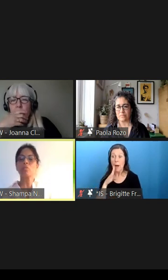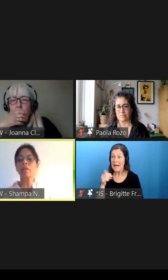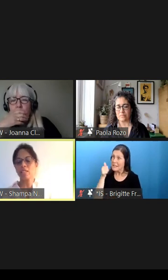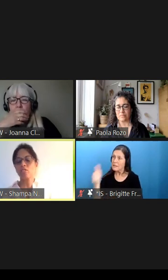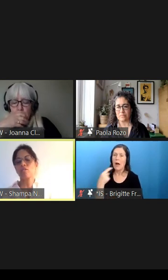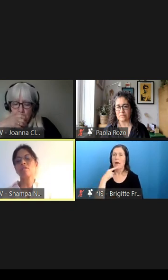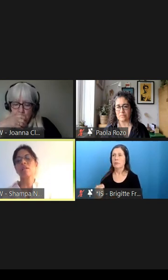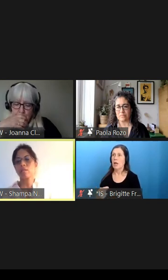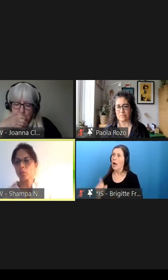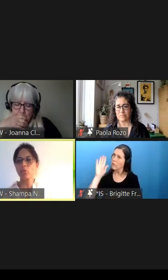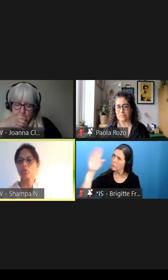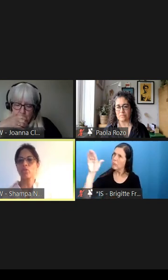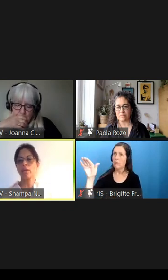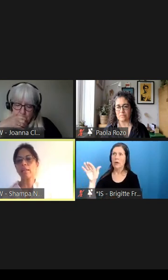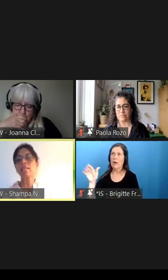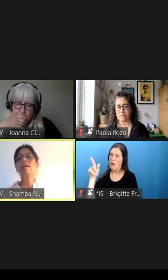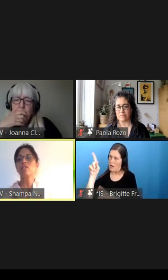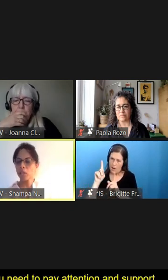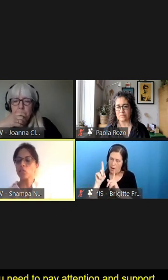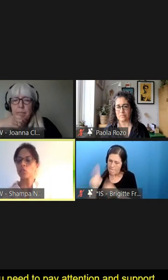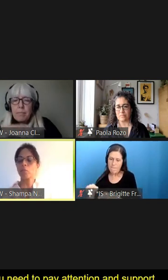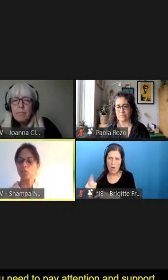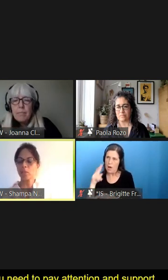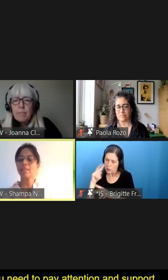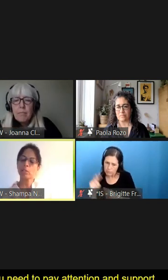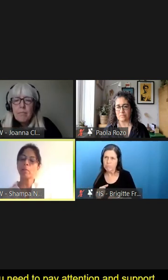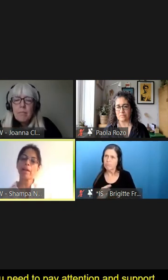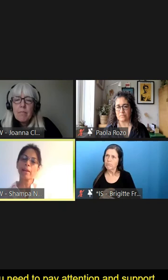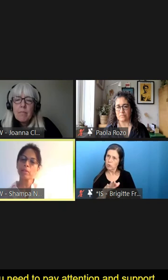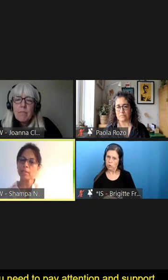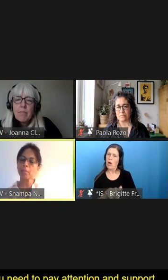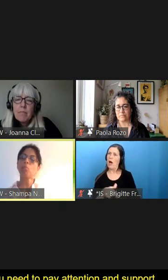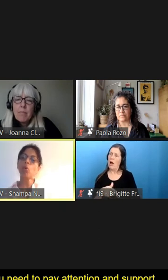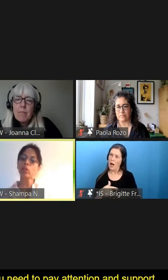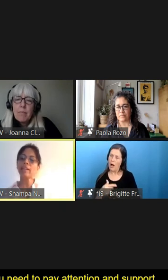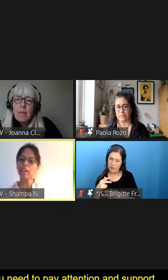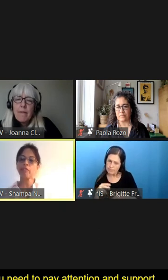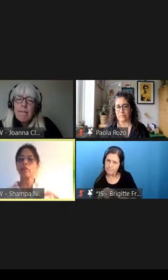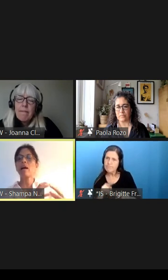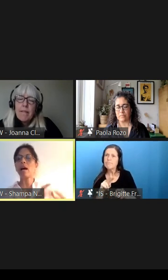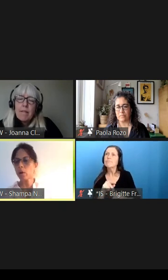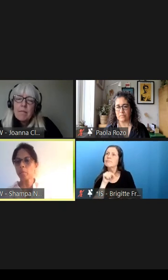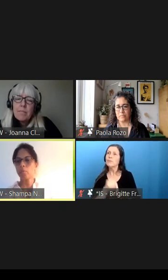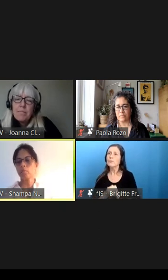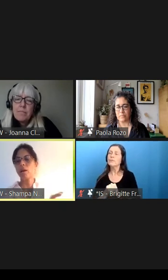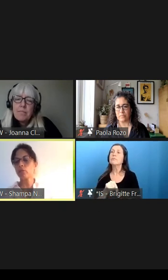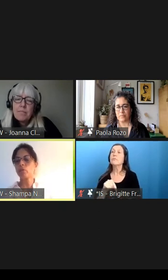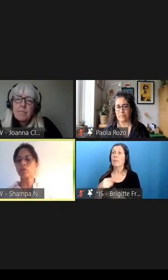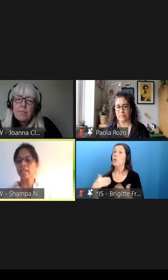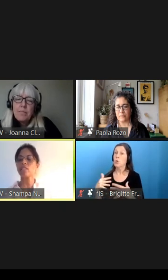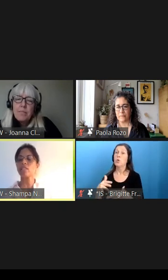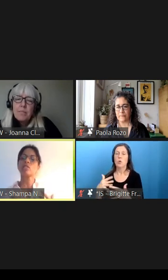need to pay attention and support your child, change is possible, that's when parents sit up, more than if our